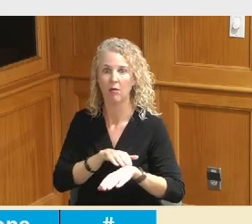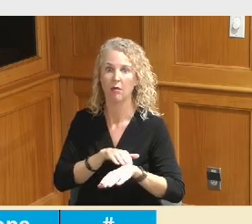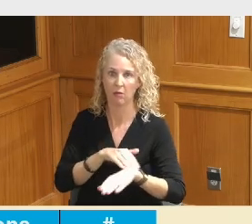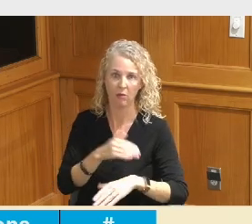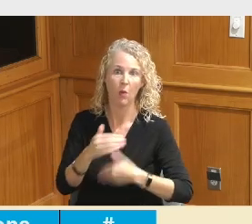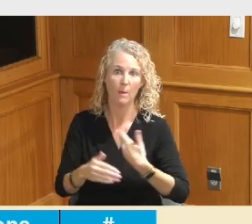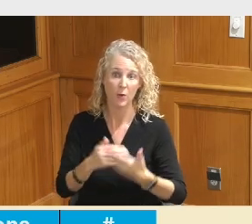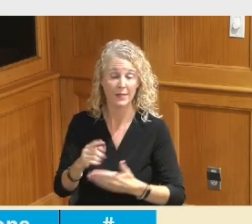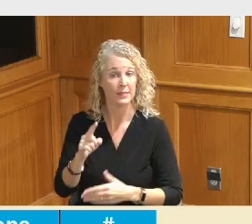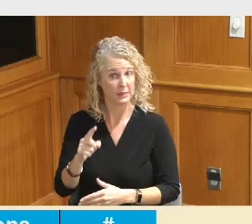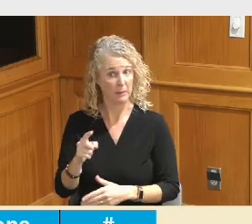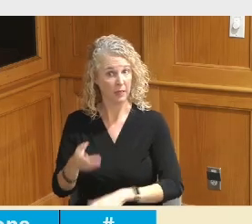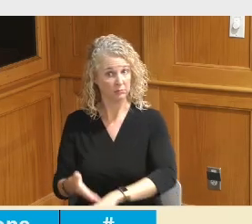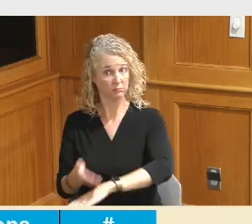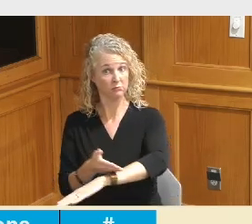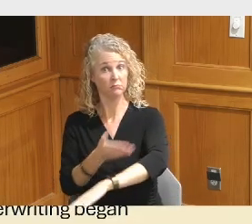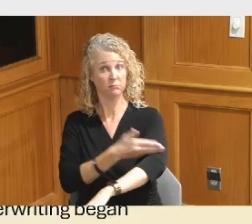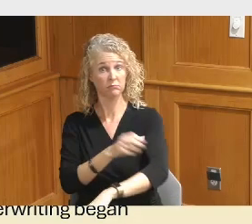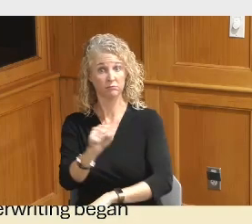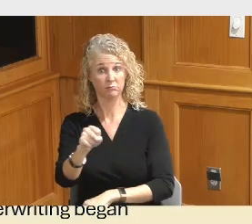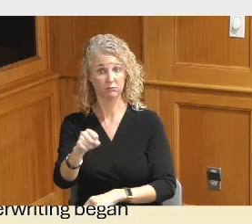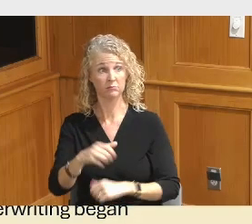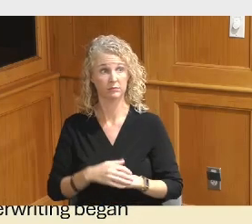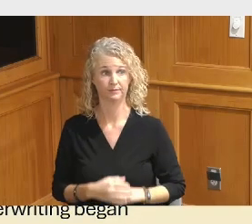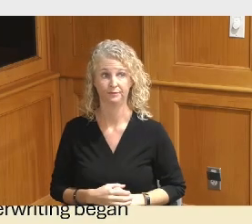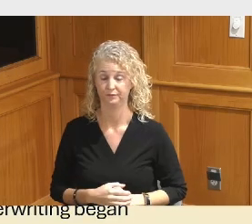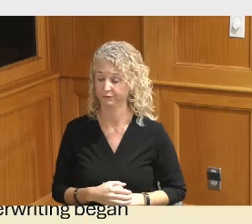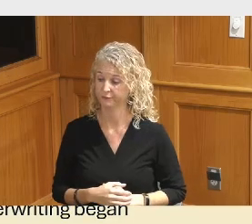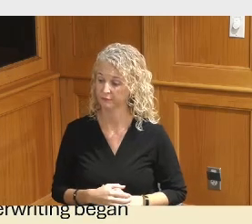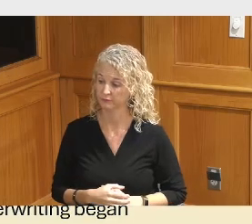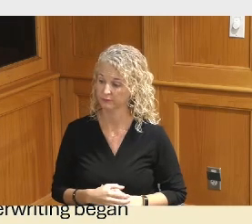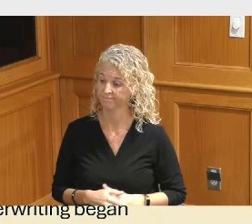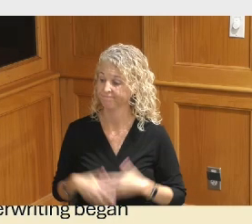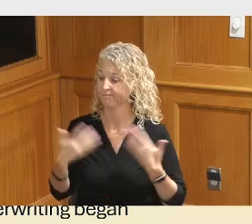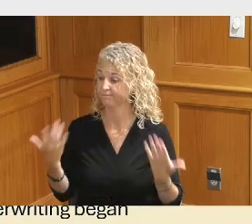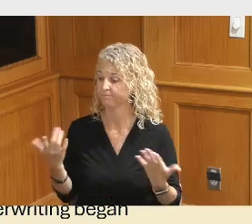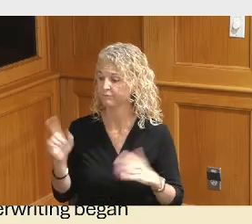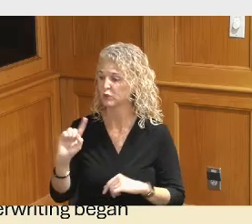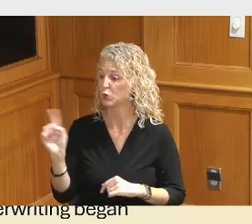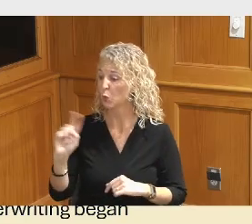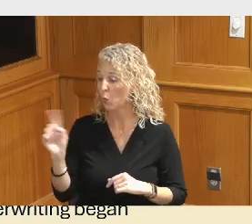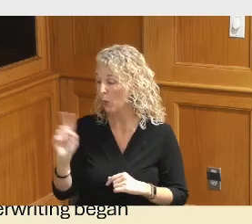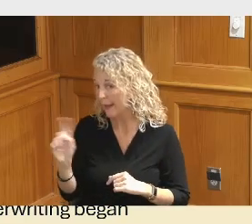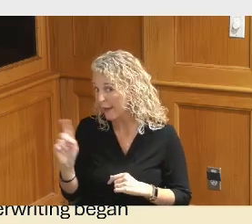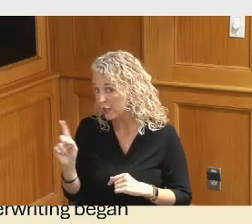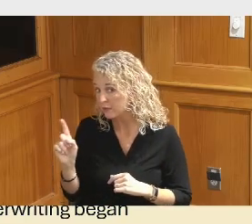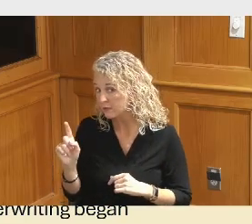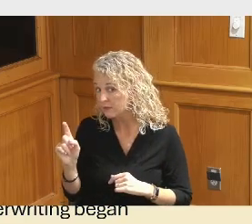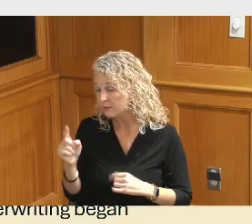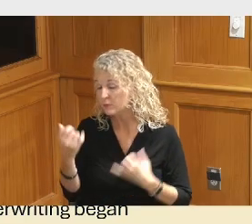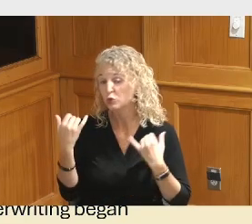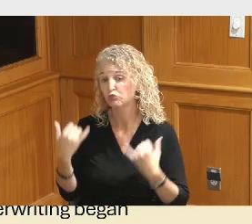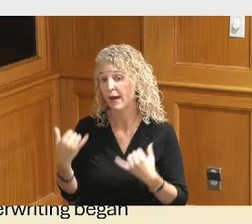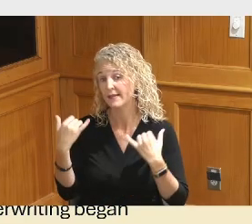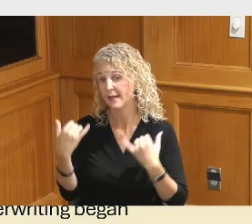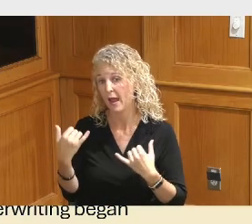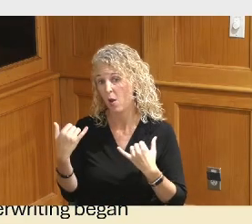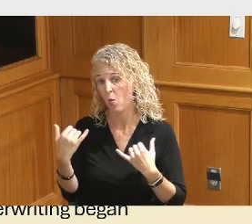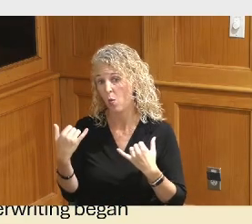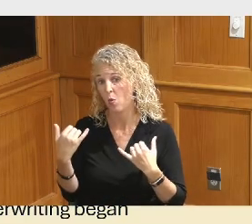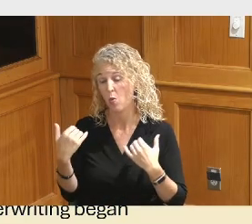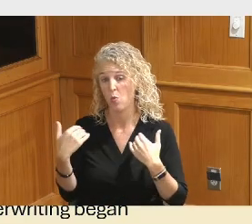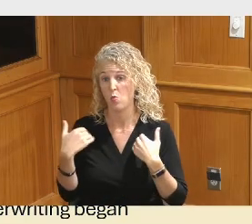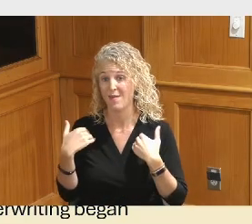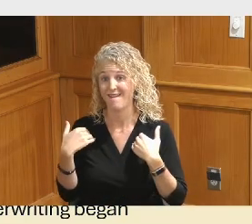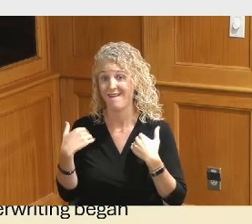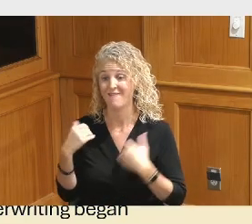can see we are making good progress there. And then where we are with the loans. So right now, actually, we